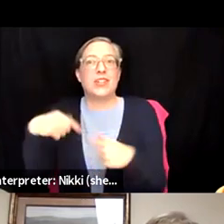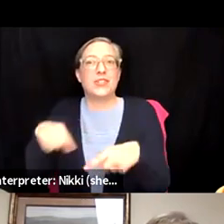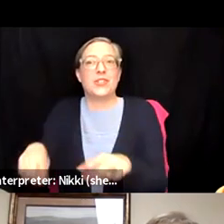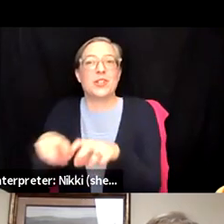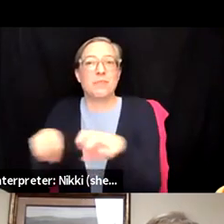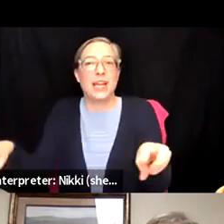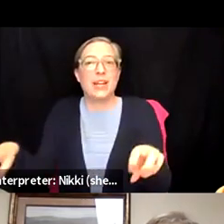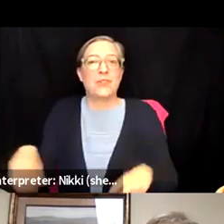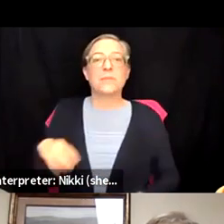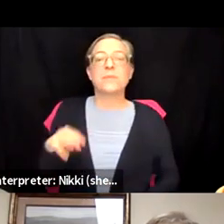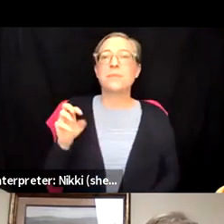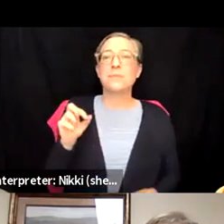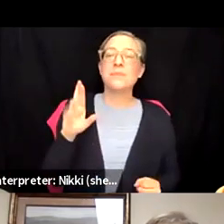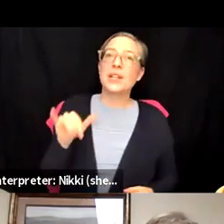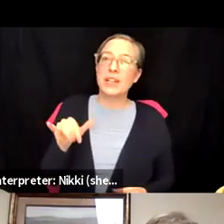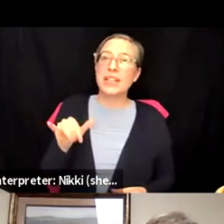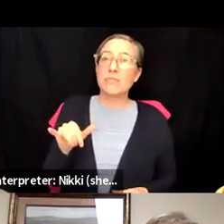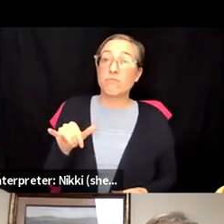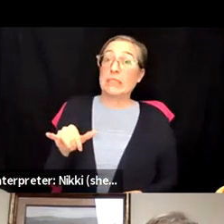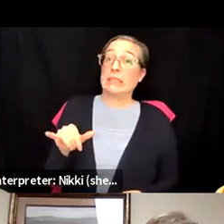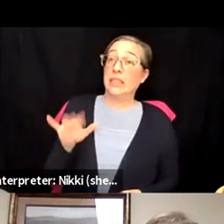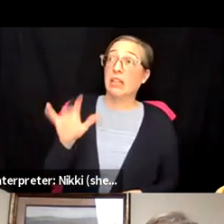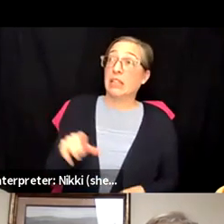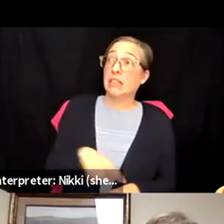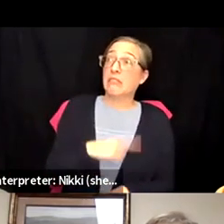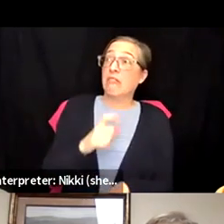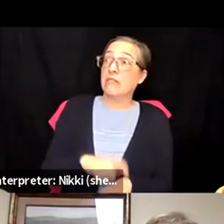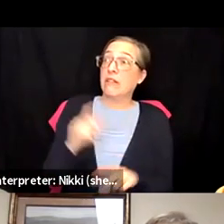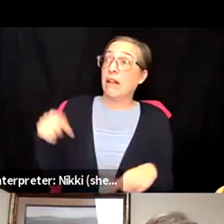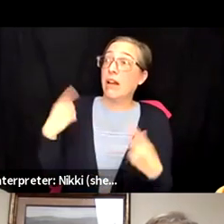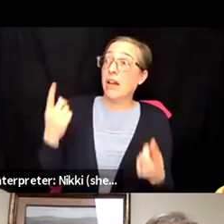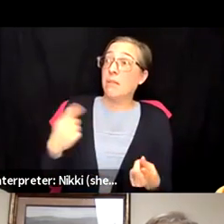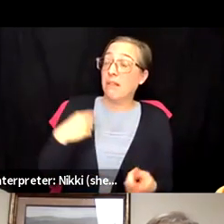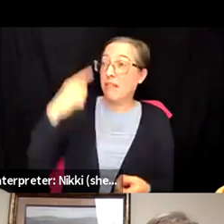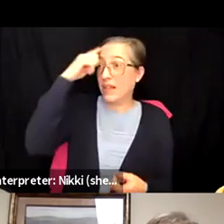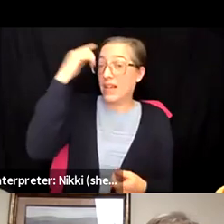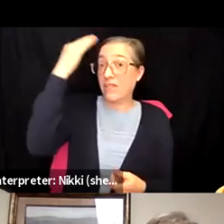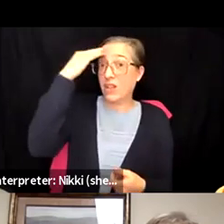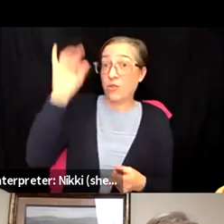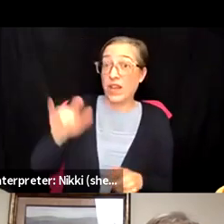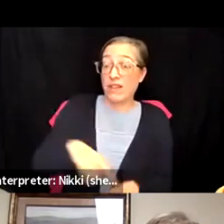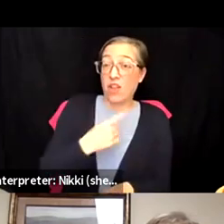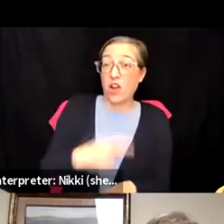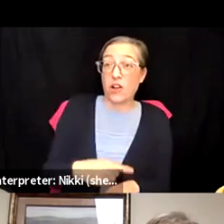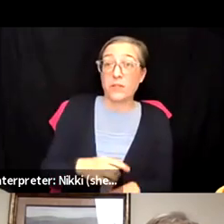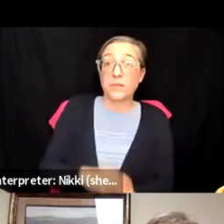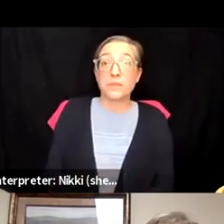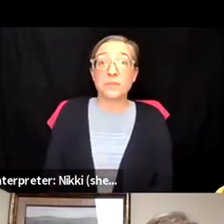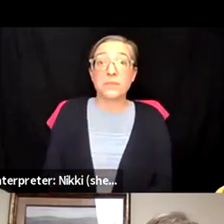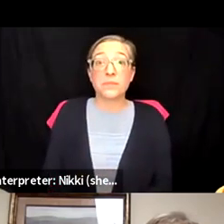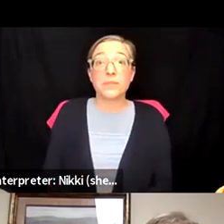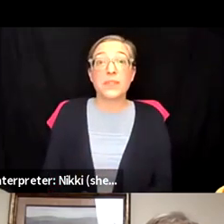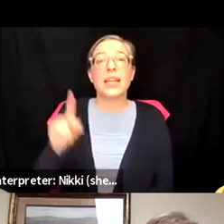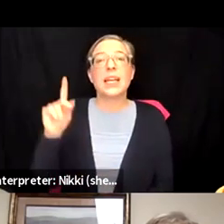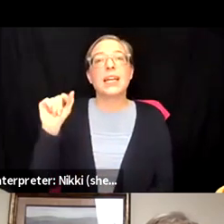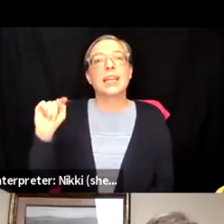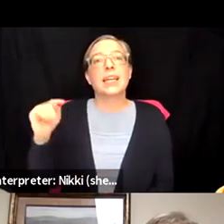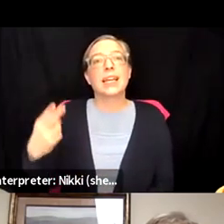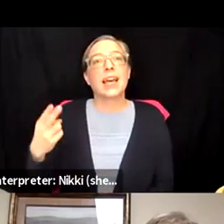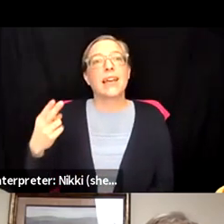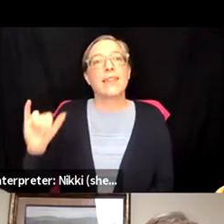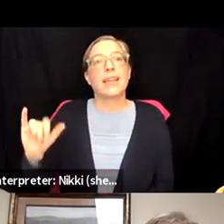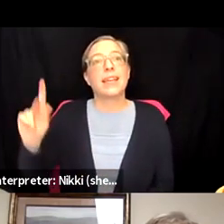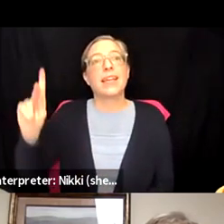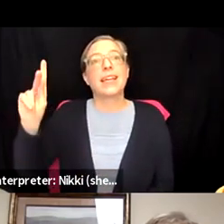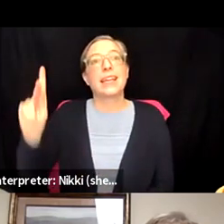that's probably as long as I've known you too, is that long back. Kathy, please. That's Kathy K, not Kathy Hall.